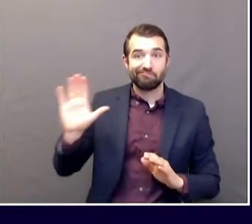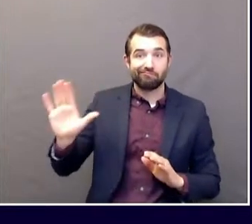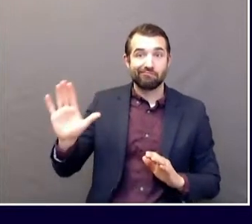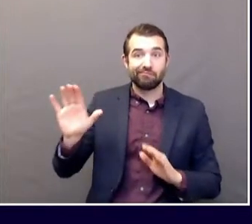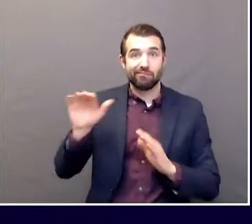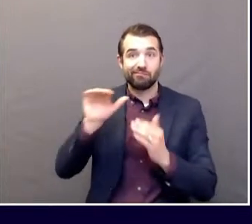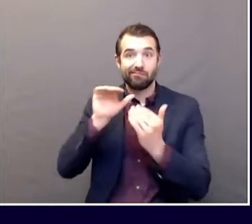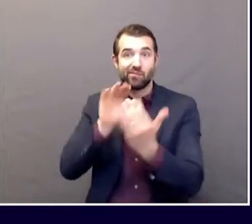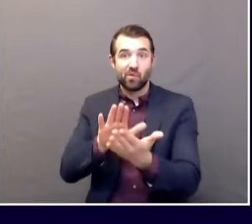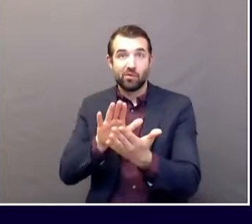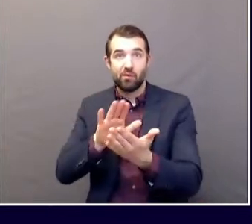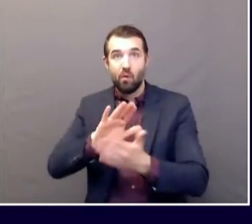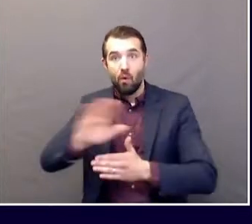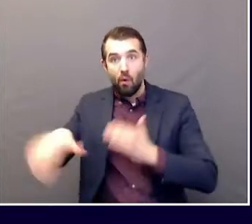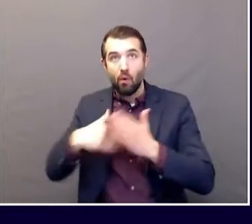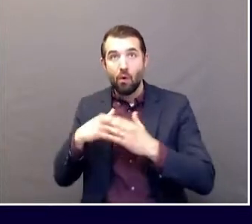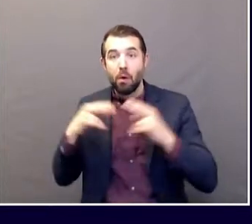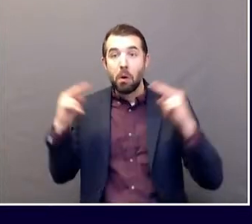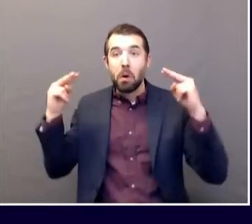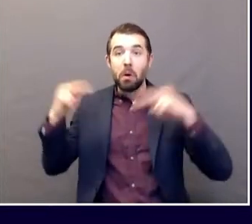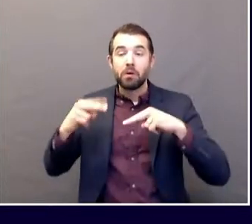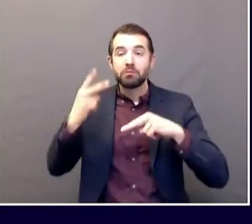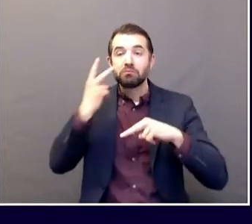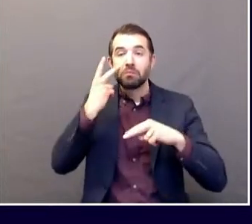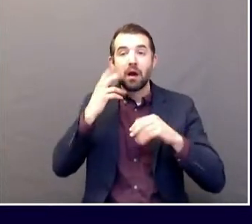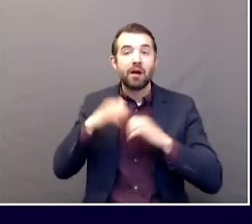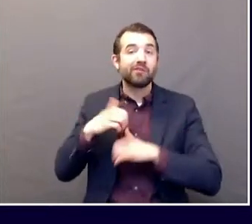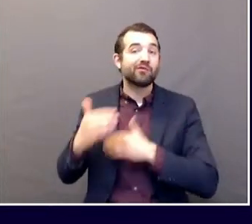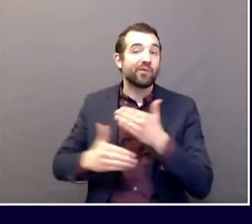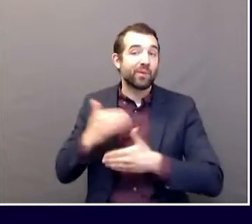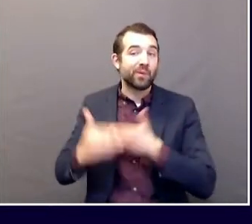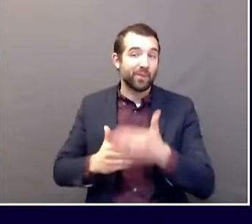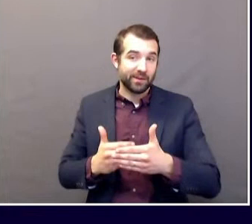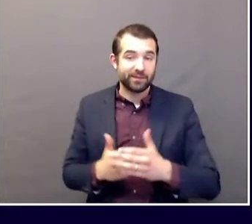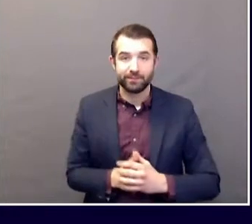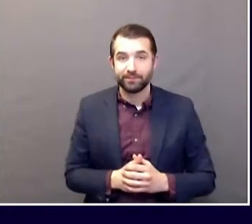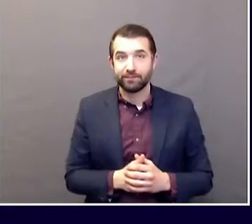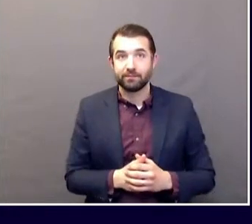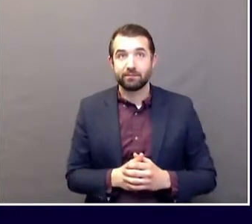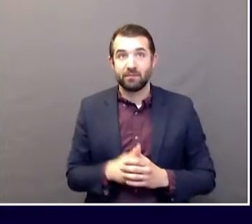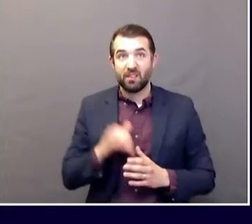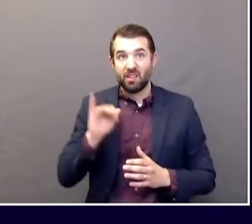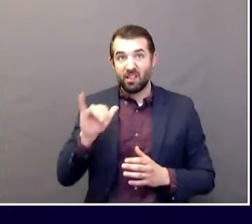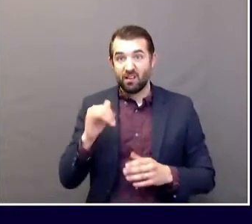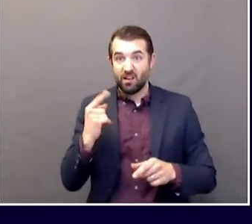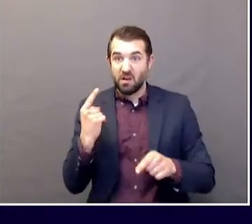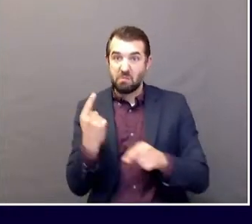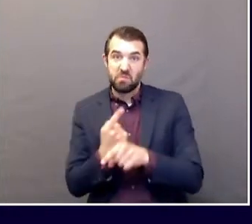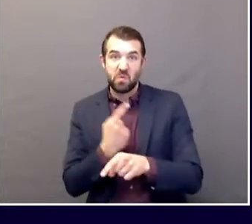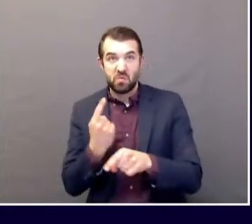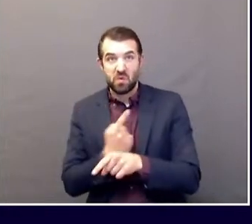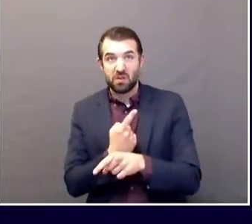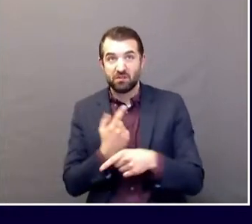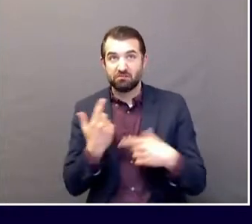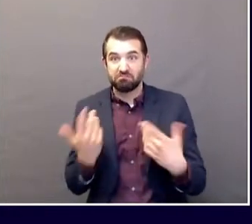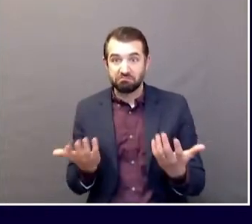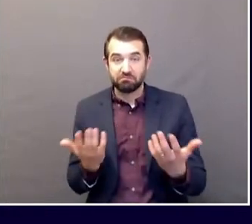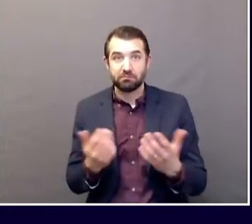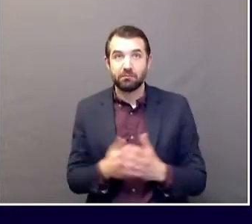concerns raised about whether or not it's appropriate for somebody to go on eBay to find a person age 75 and older to be a buddy